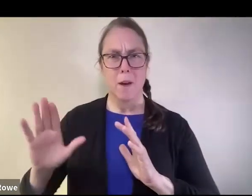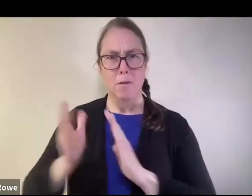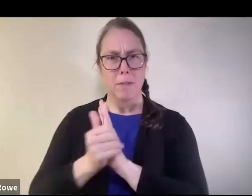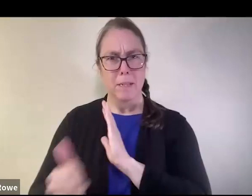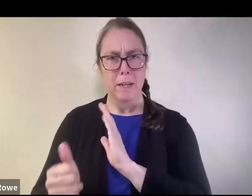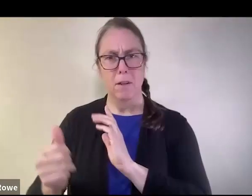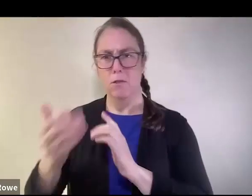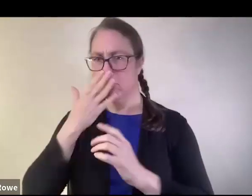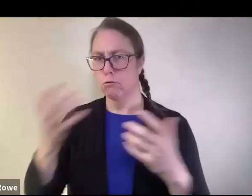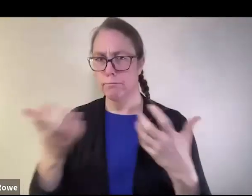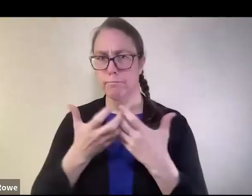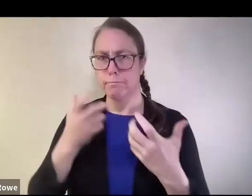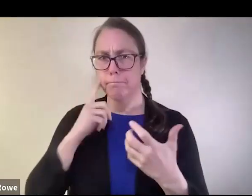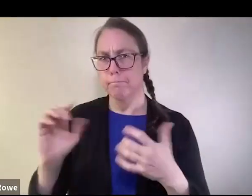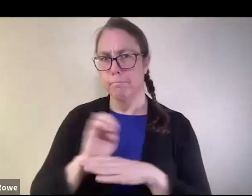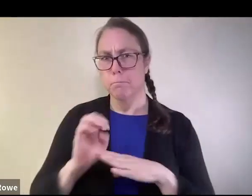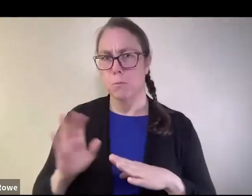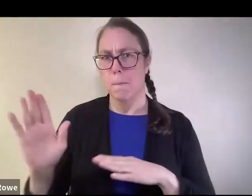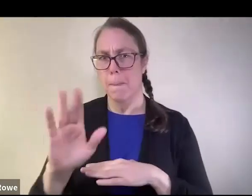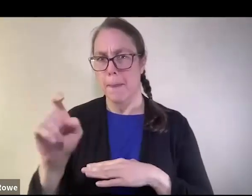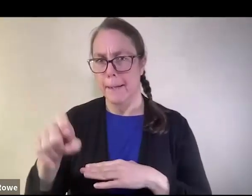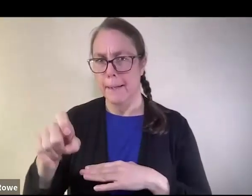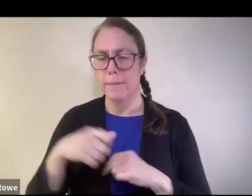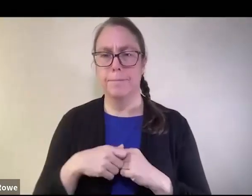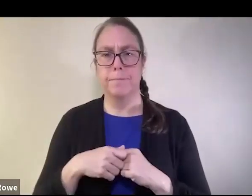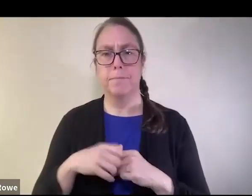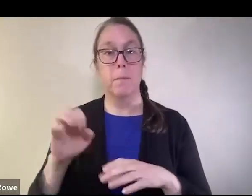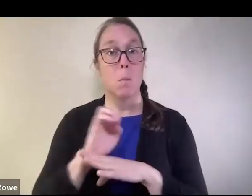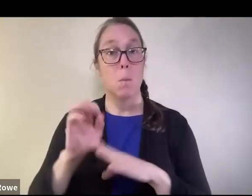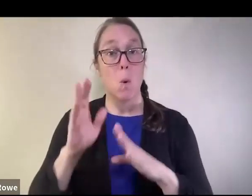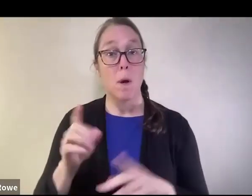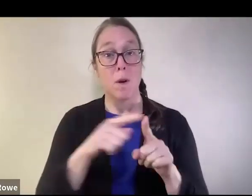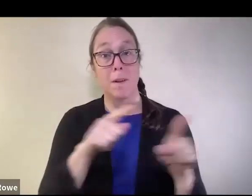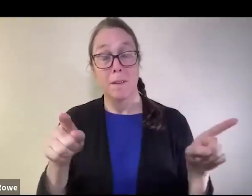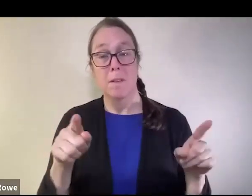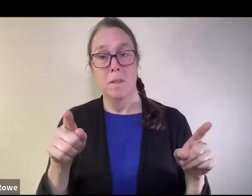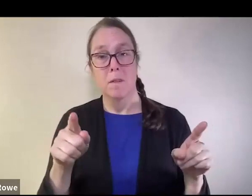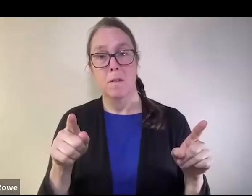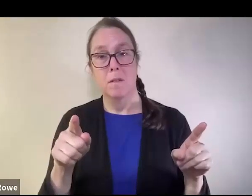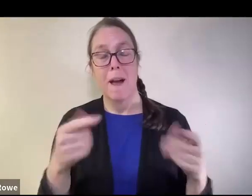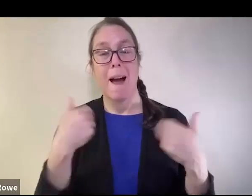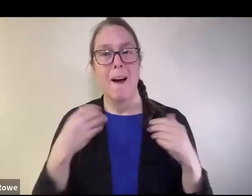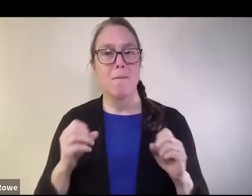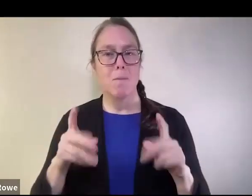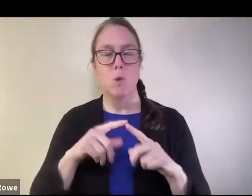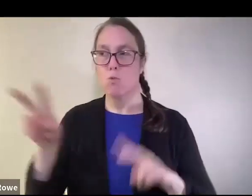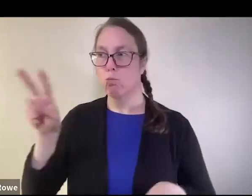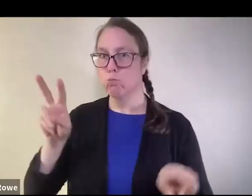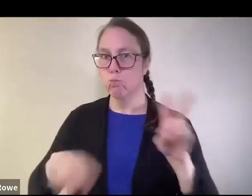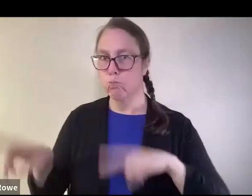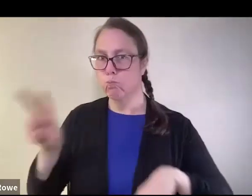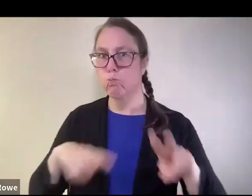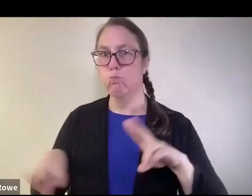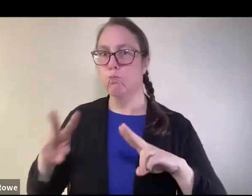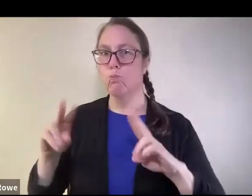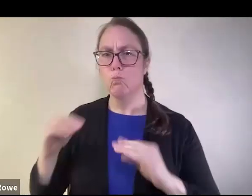for employers' needs. Employers are afforded the chance to observe and train customers